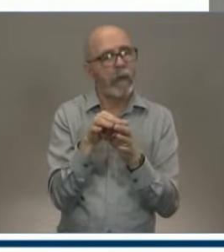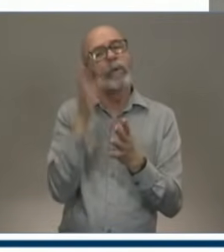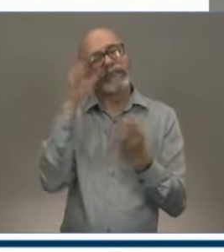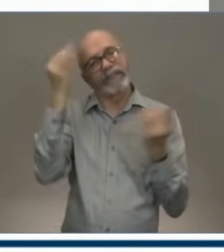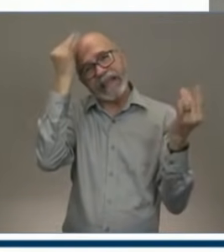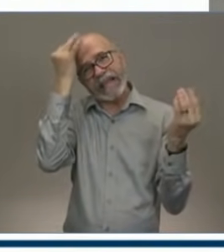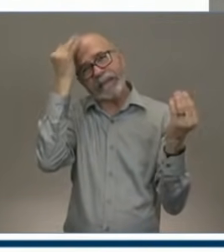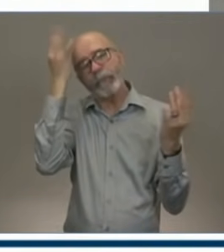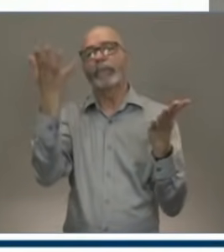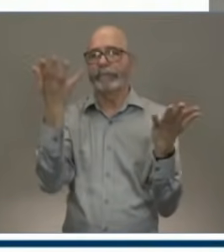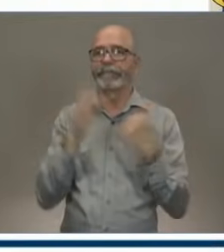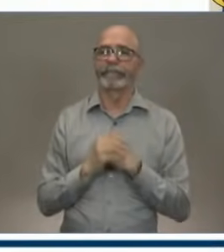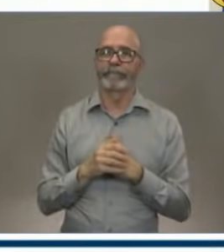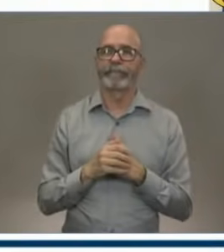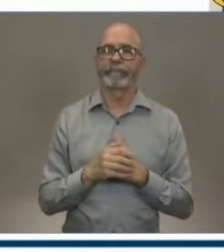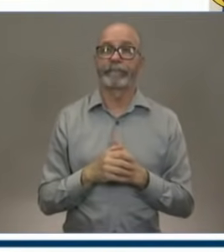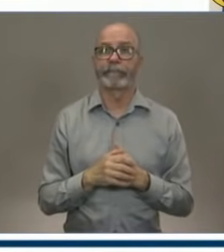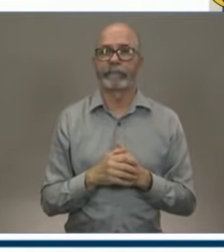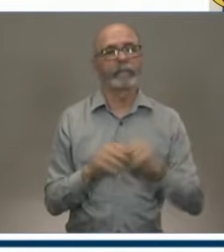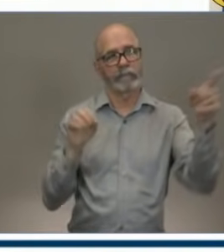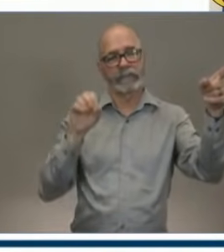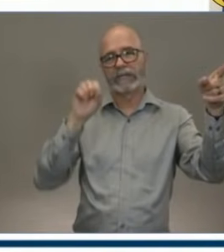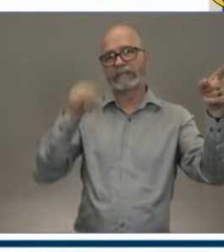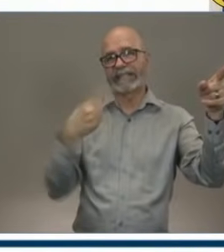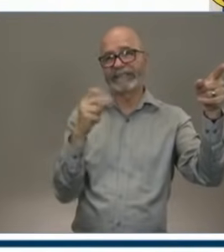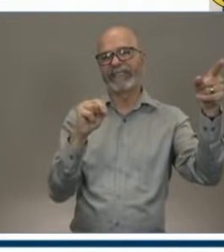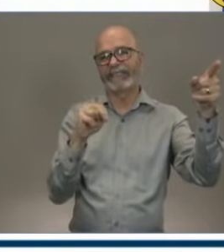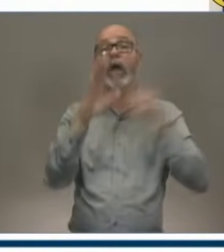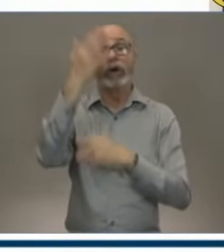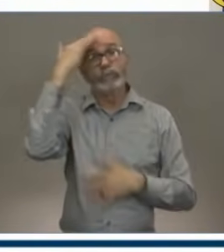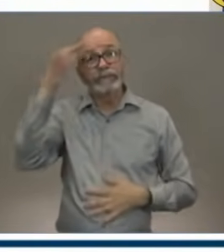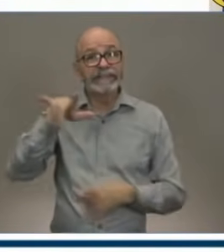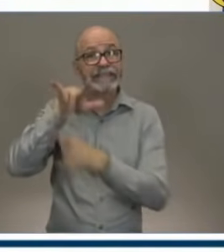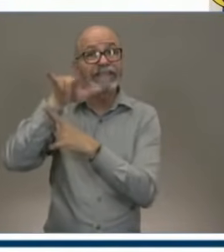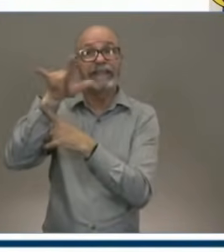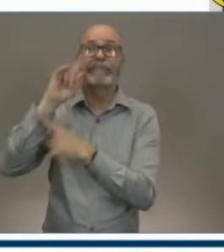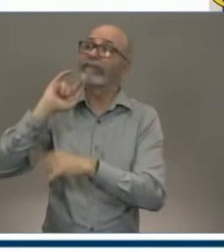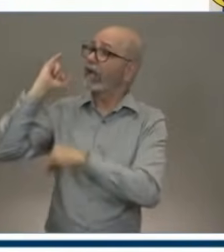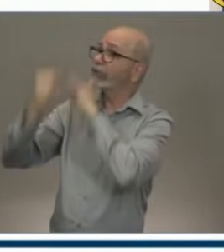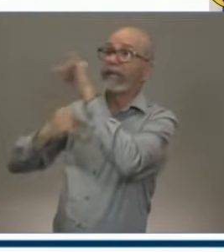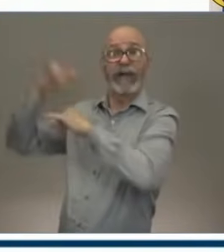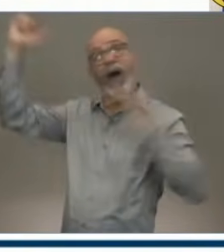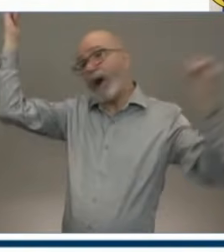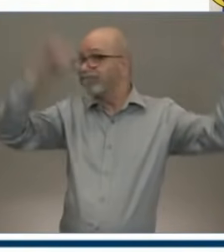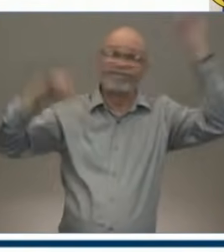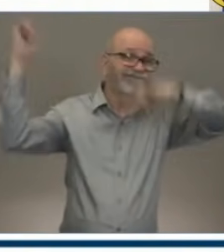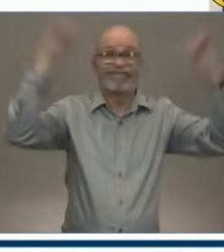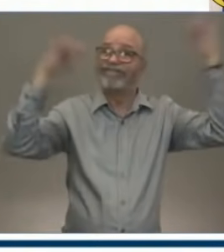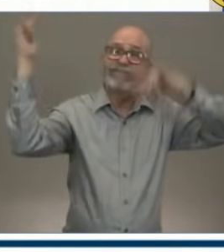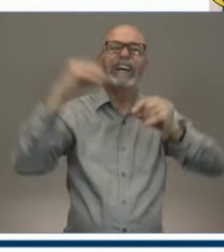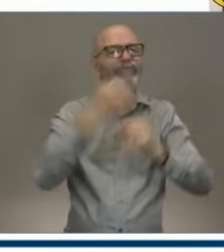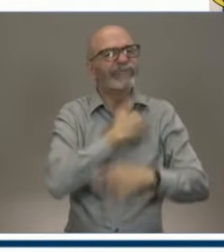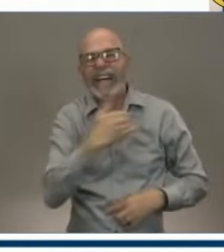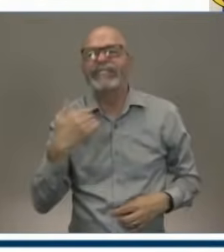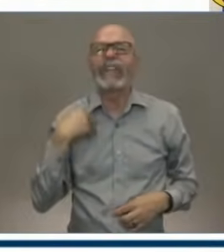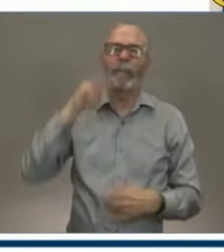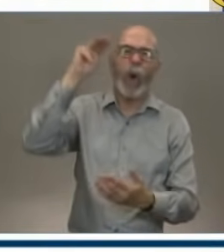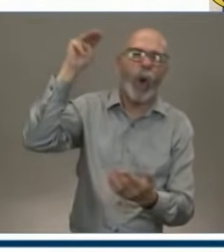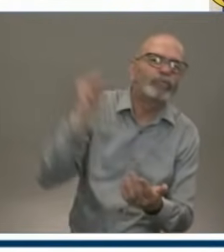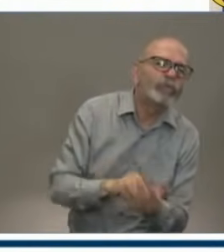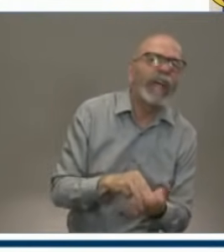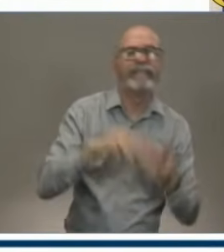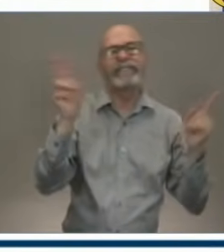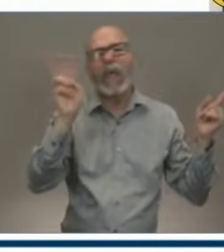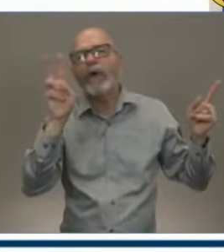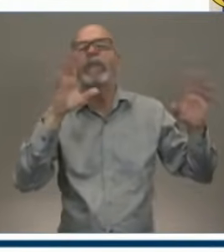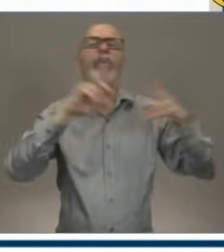strategy. And you're seeing testing happening at airports where international travel is allowed in our country, Toronto, Montreal, Calgary, and